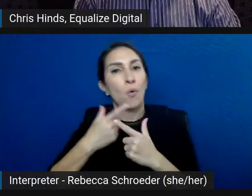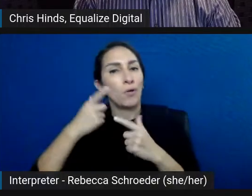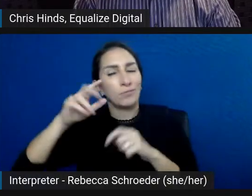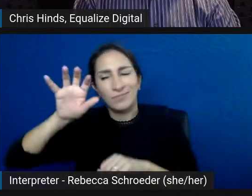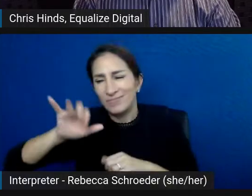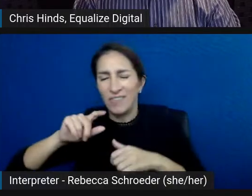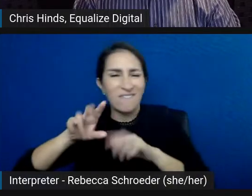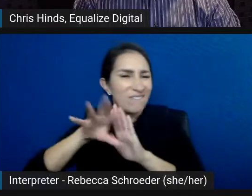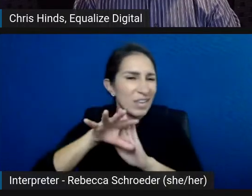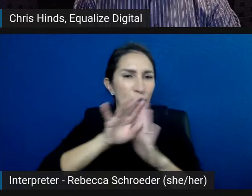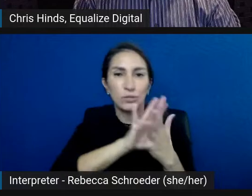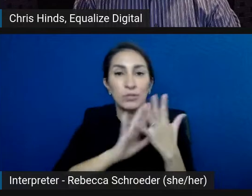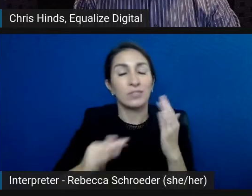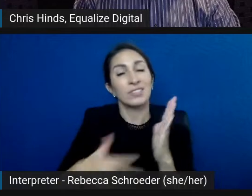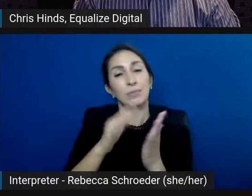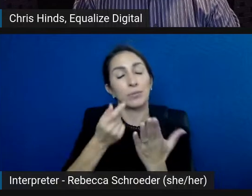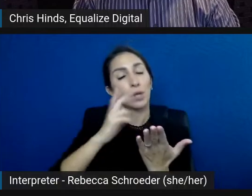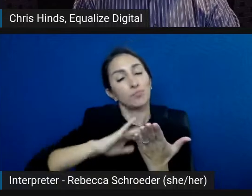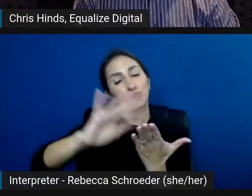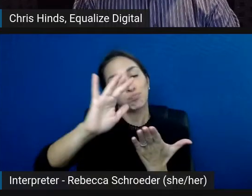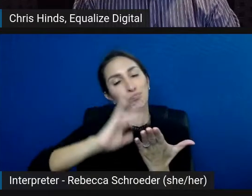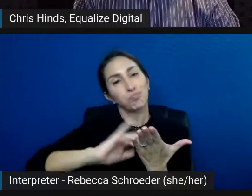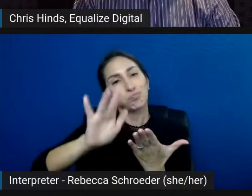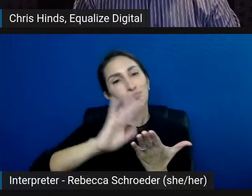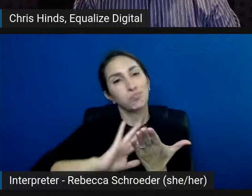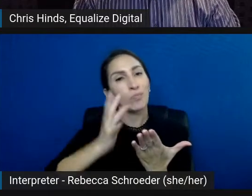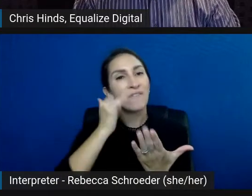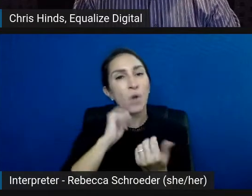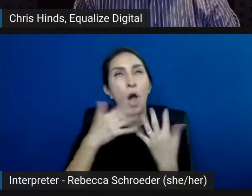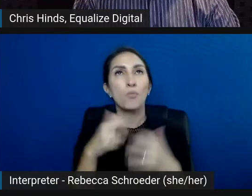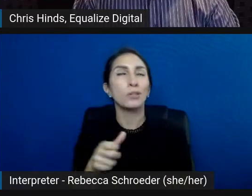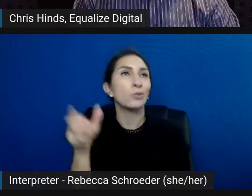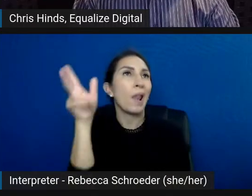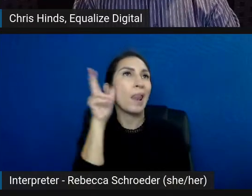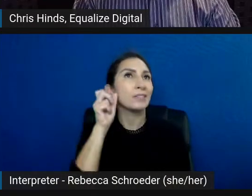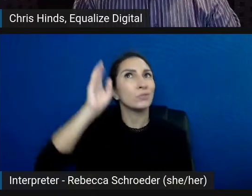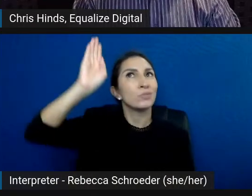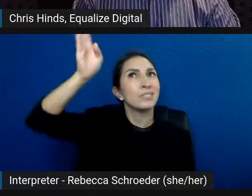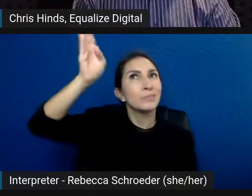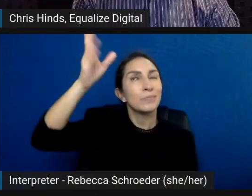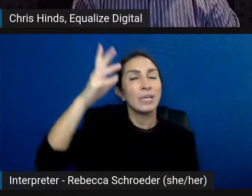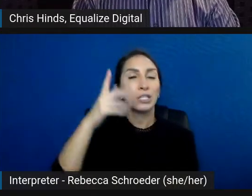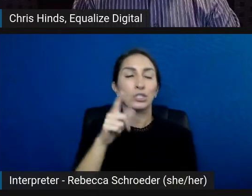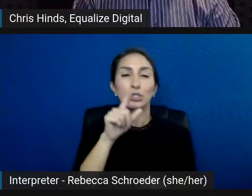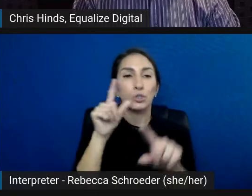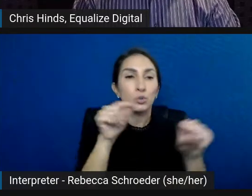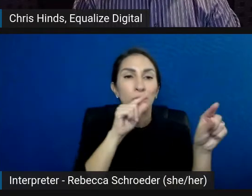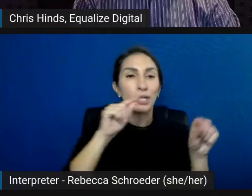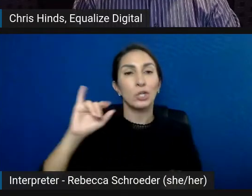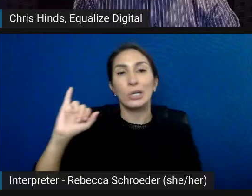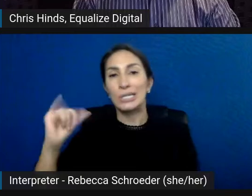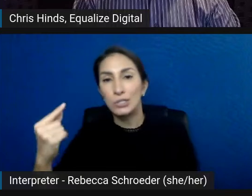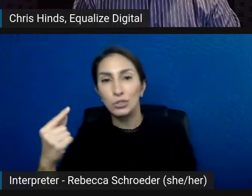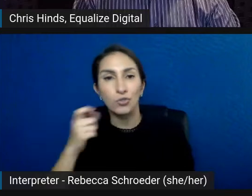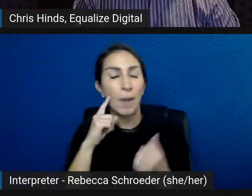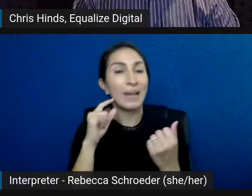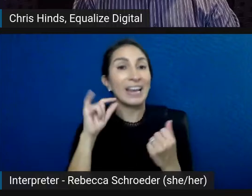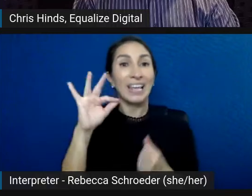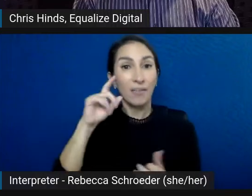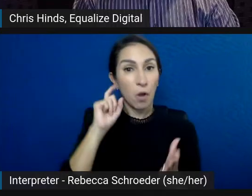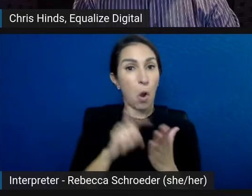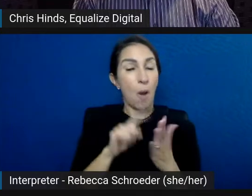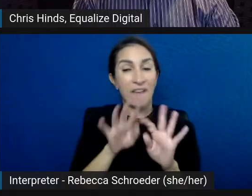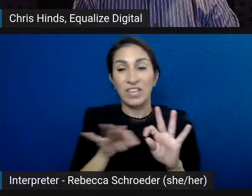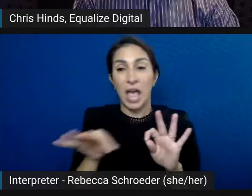want to like listen to a speech or whatever I'm looking at on Twitter or Instagram or whatever. But if it has captions, I can